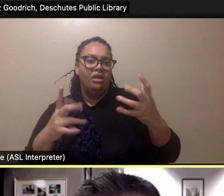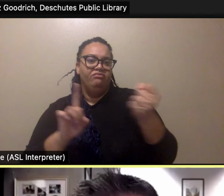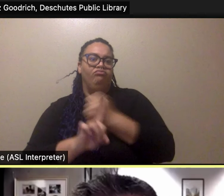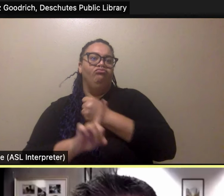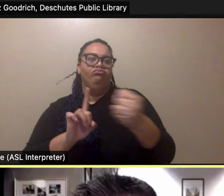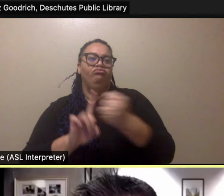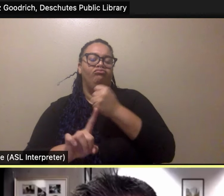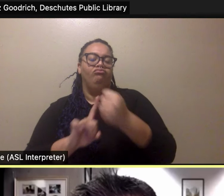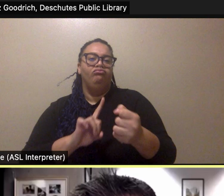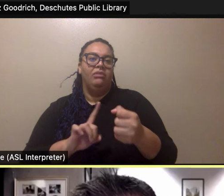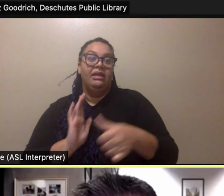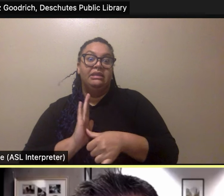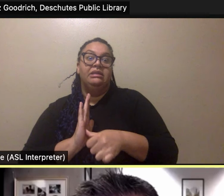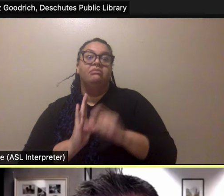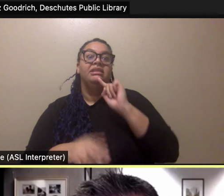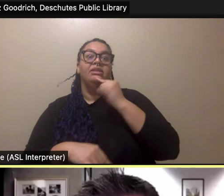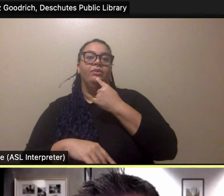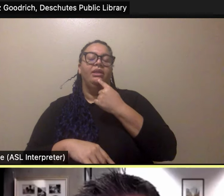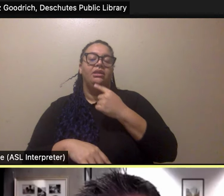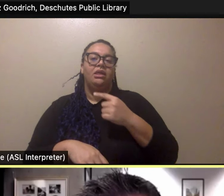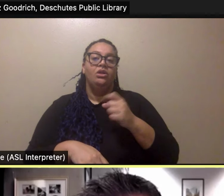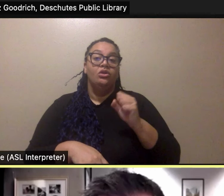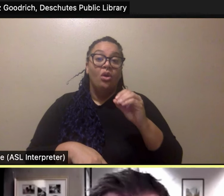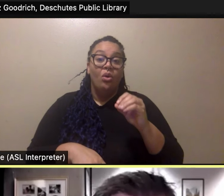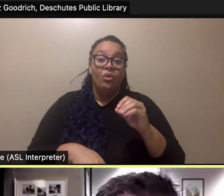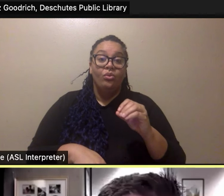The conditions were terrible, obviously, on these ships.